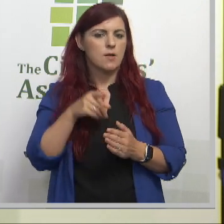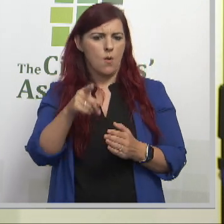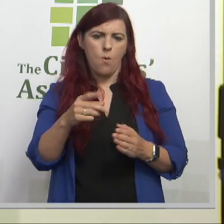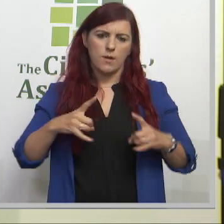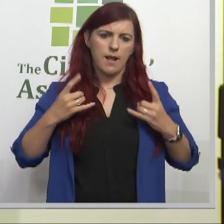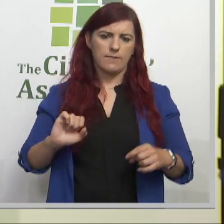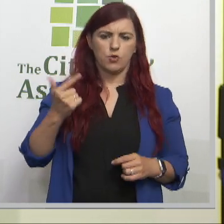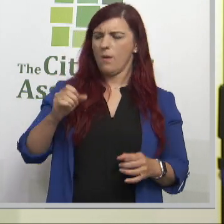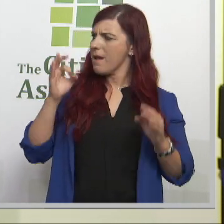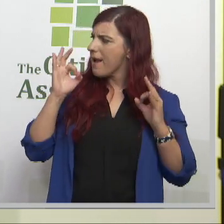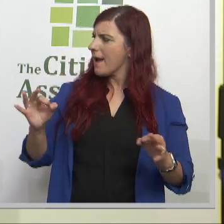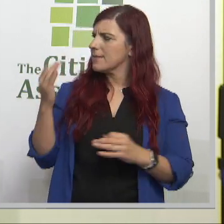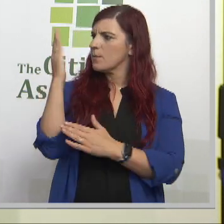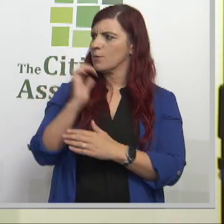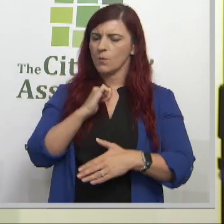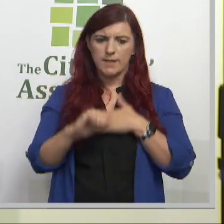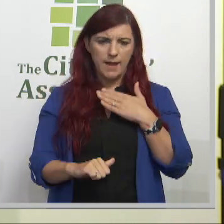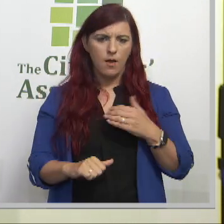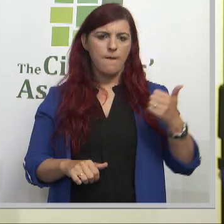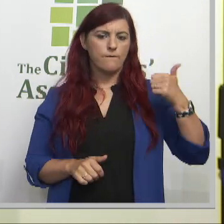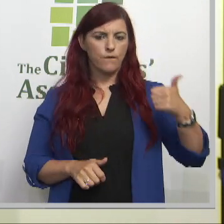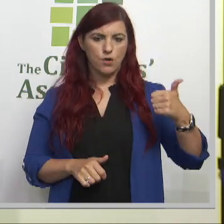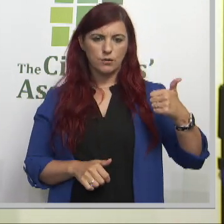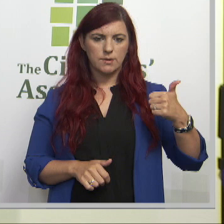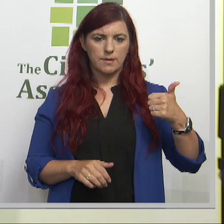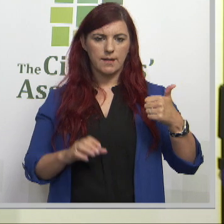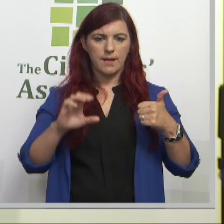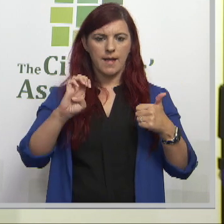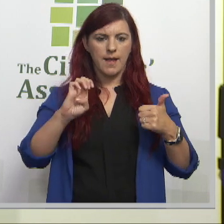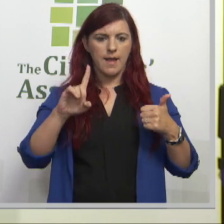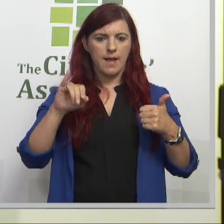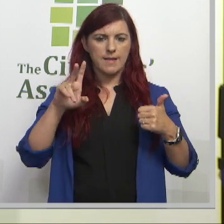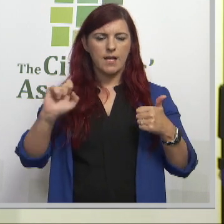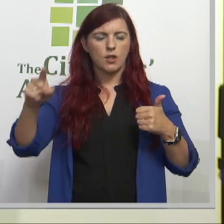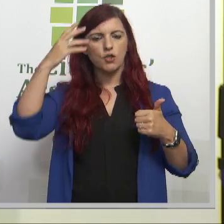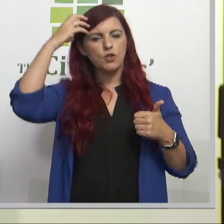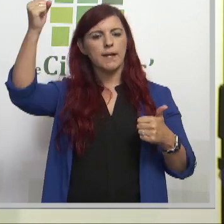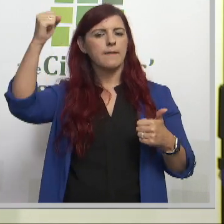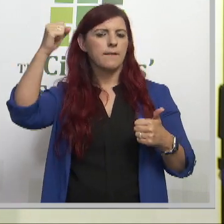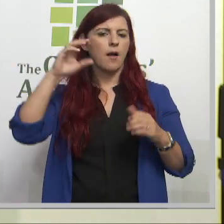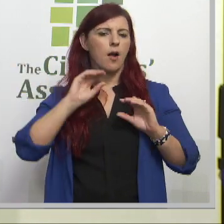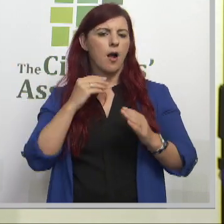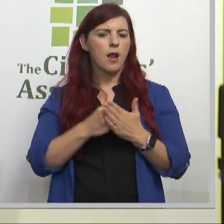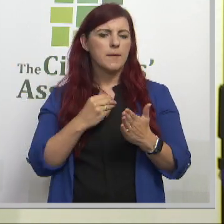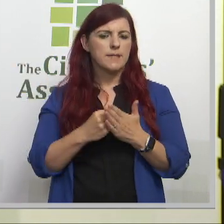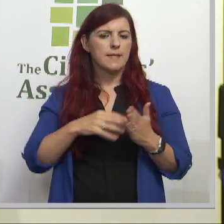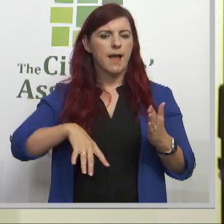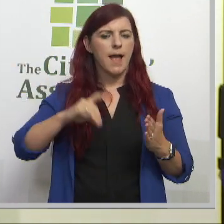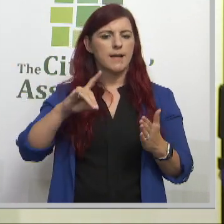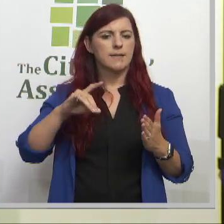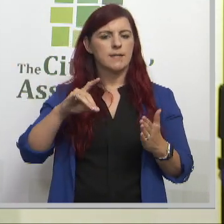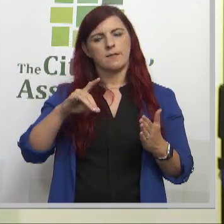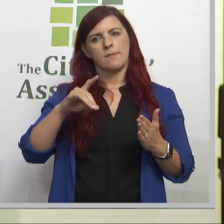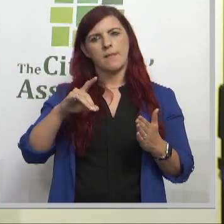excellent presenters for you here today. Our first is Eddie Casey. He's Chief Economist and Head of Secretariat with the Irish